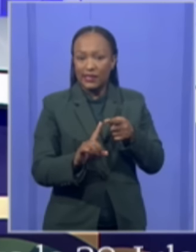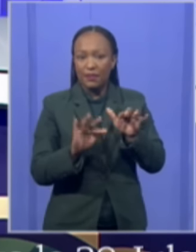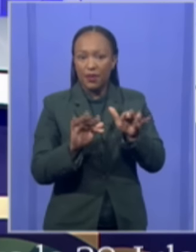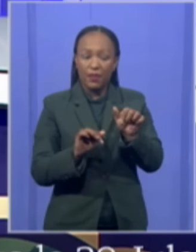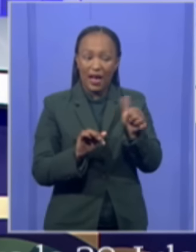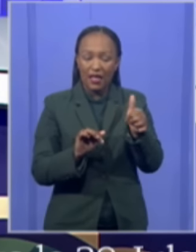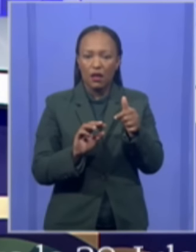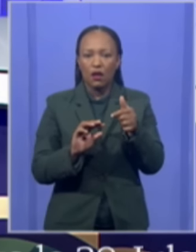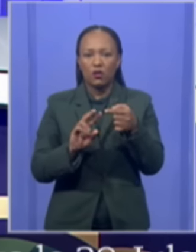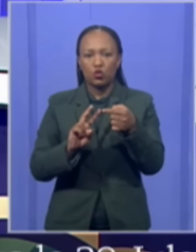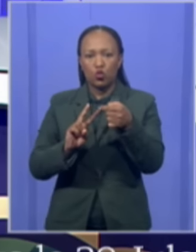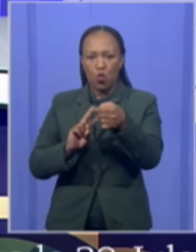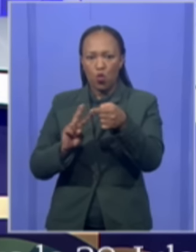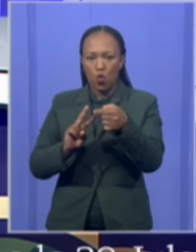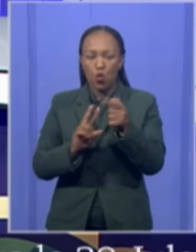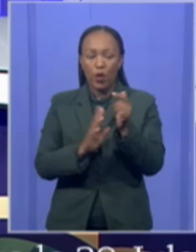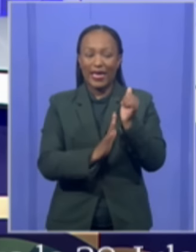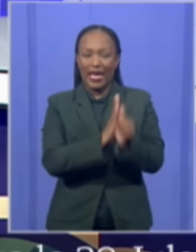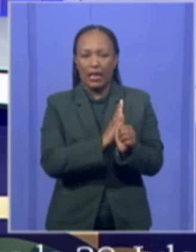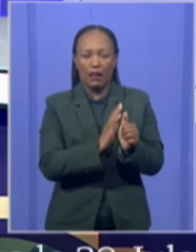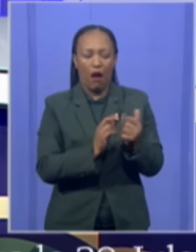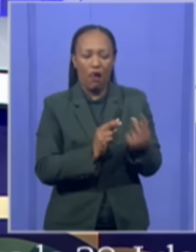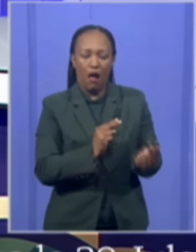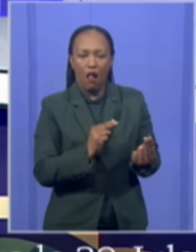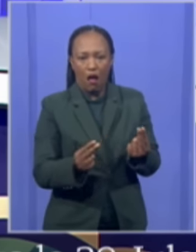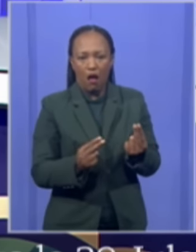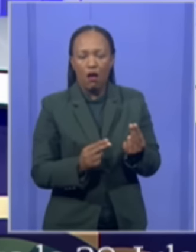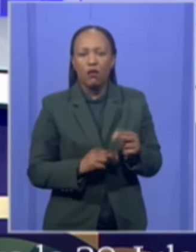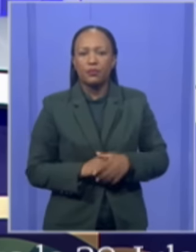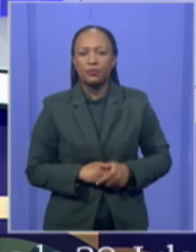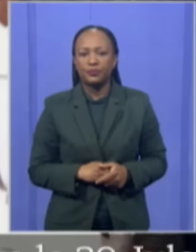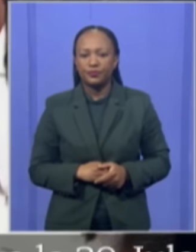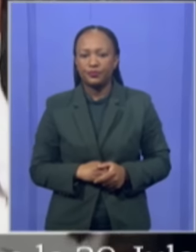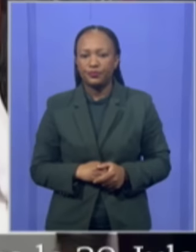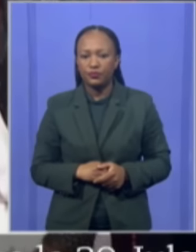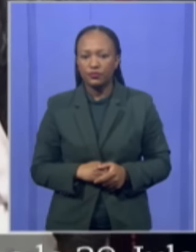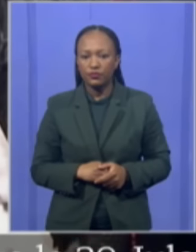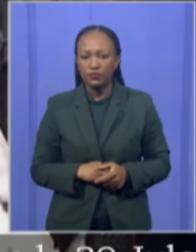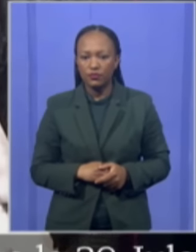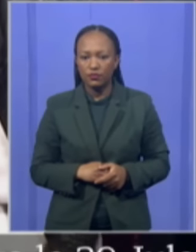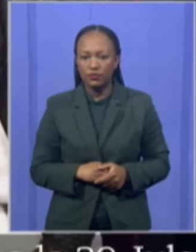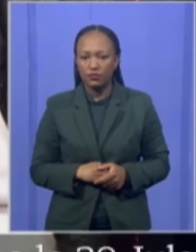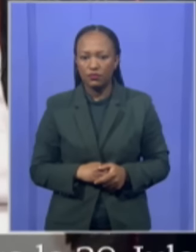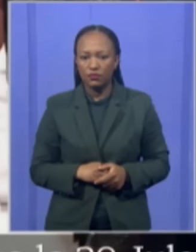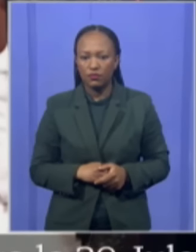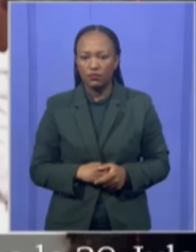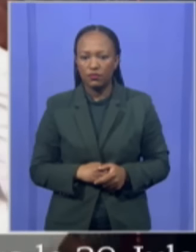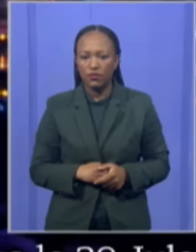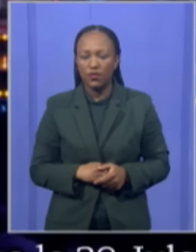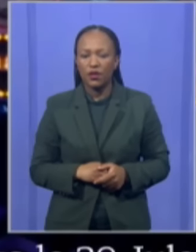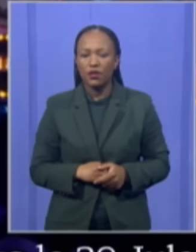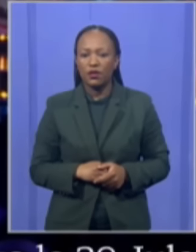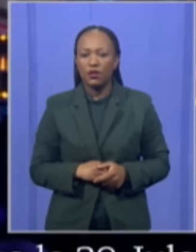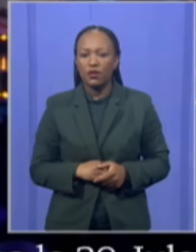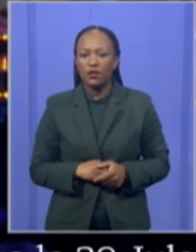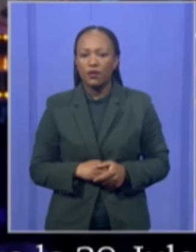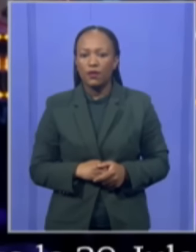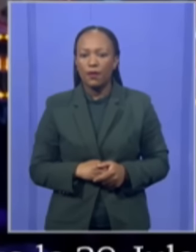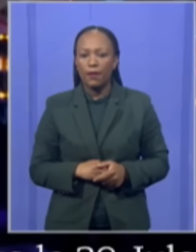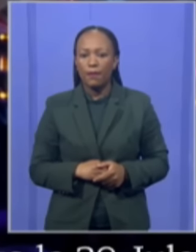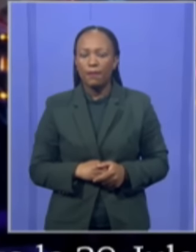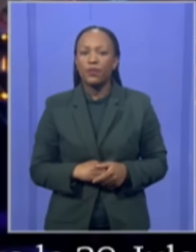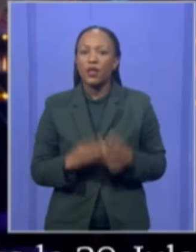ba babedi le bona ba bolailwe tiragolong eo. Their investigation has brought us today, where we've